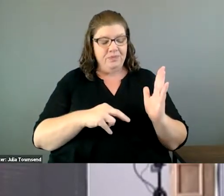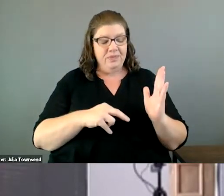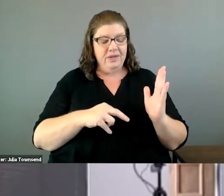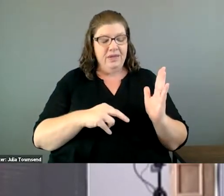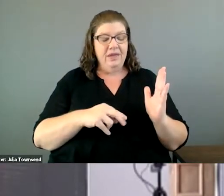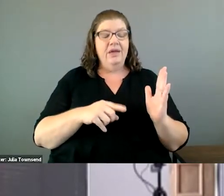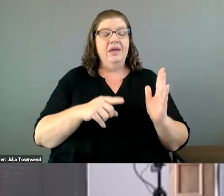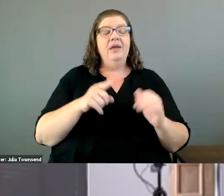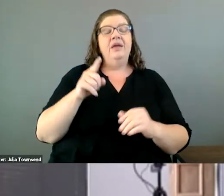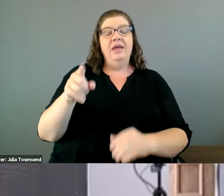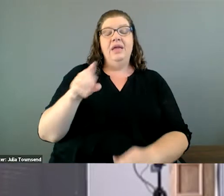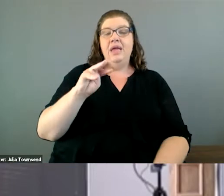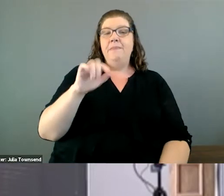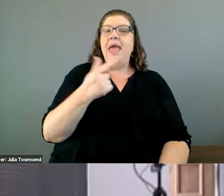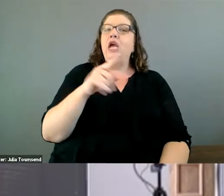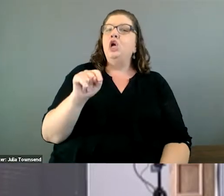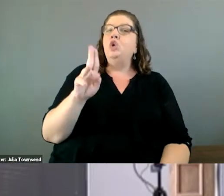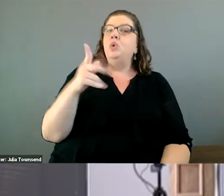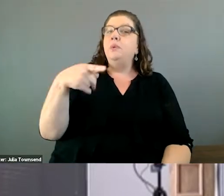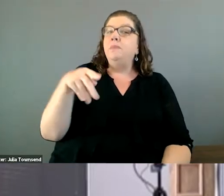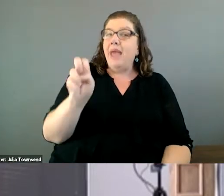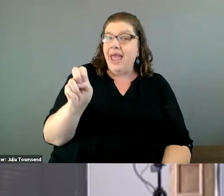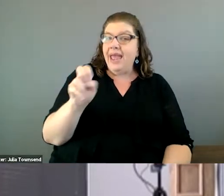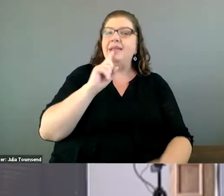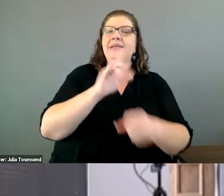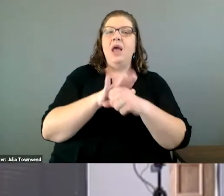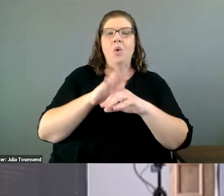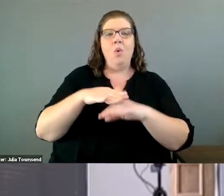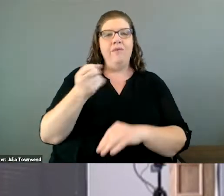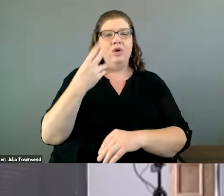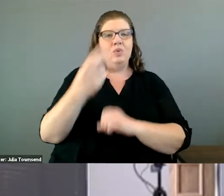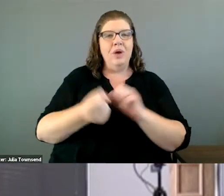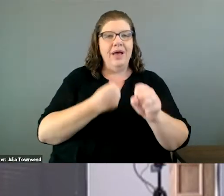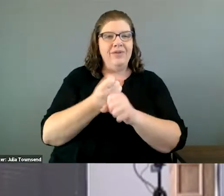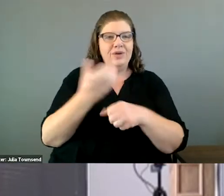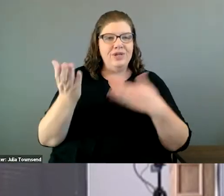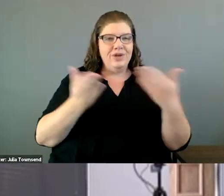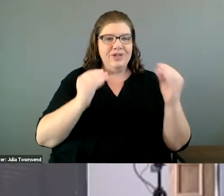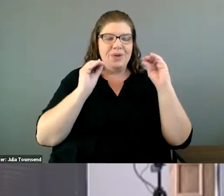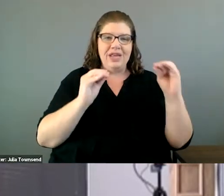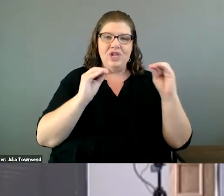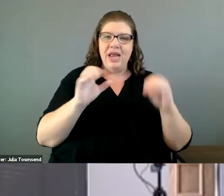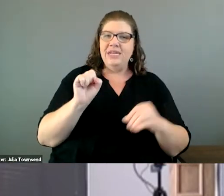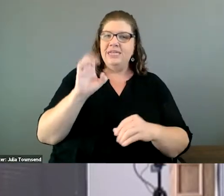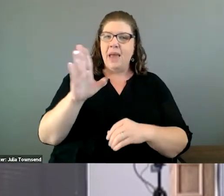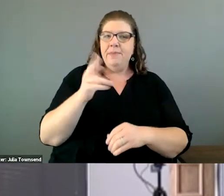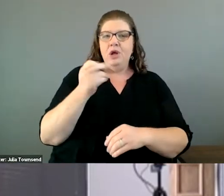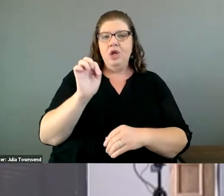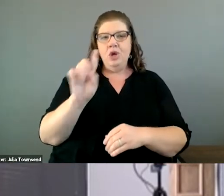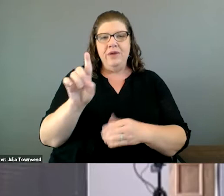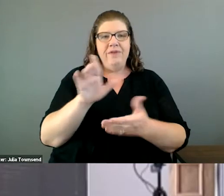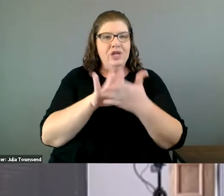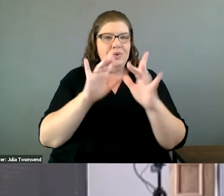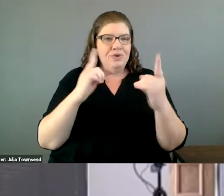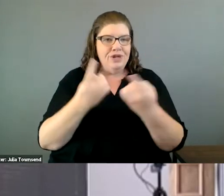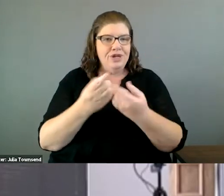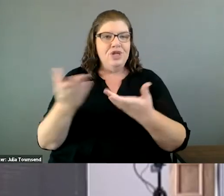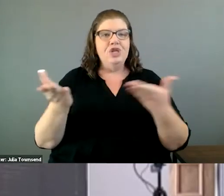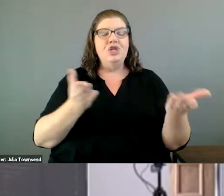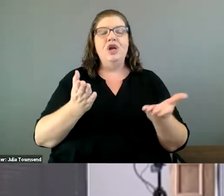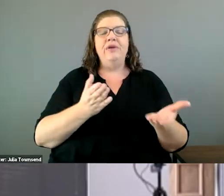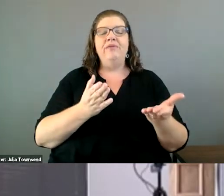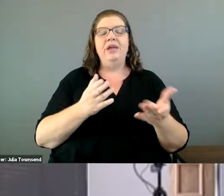whereas Meg Jate has dedicated more than 12 years of service to education in the Santa Barbara Unified School District, serving as a